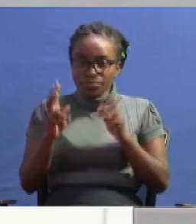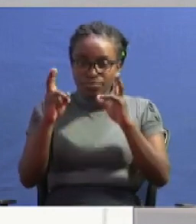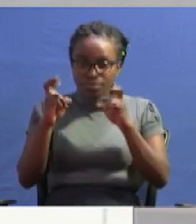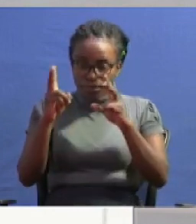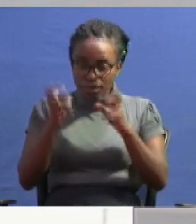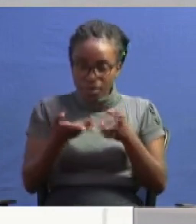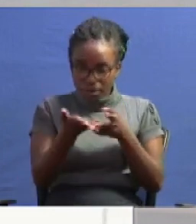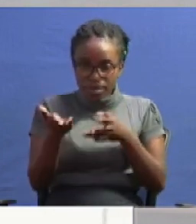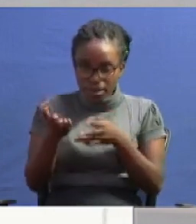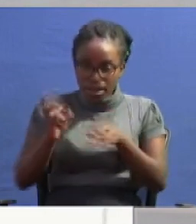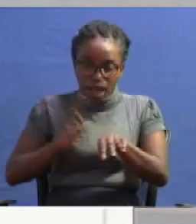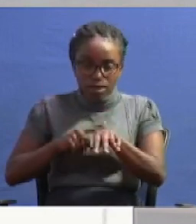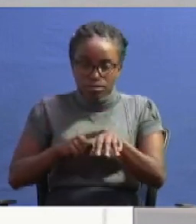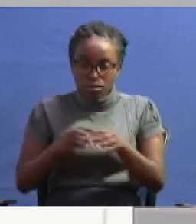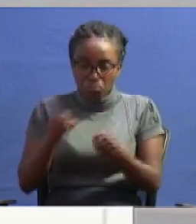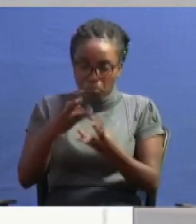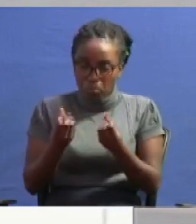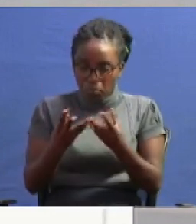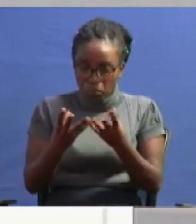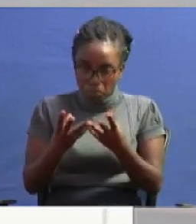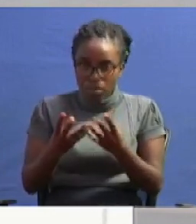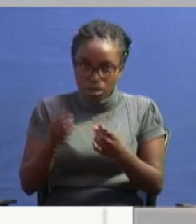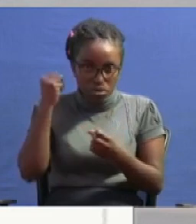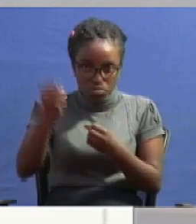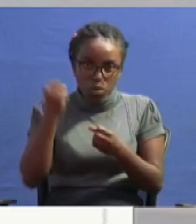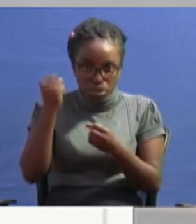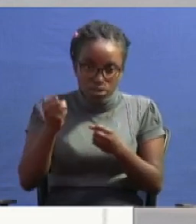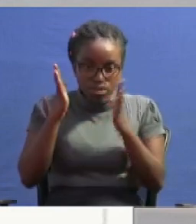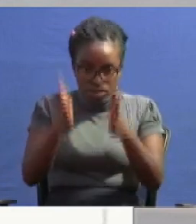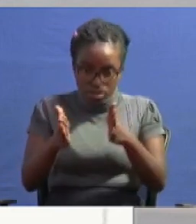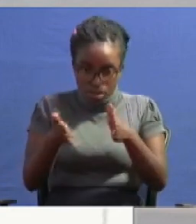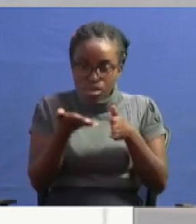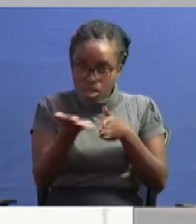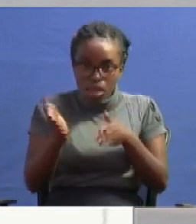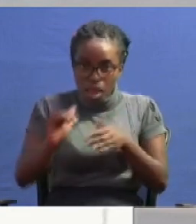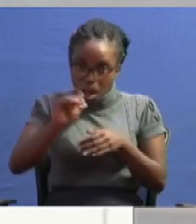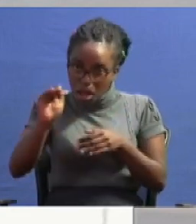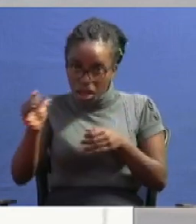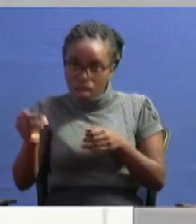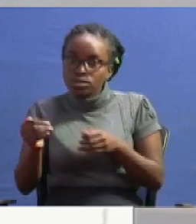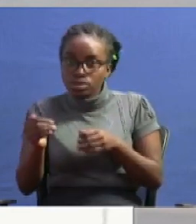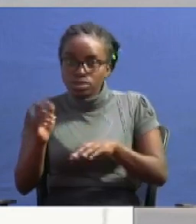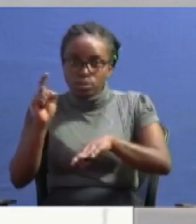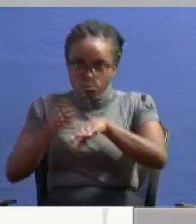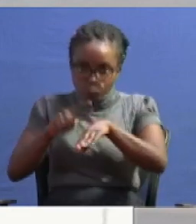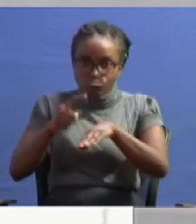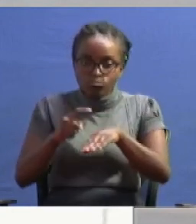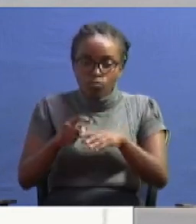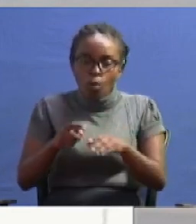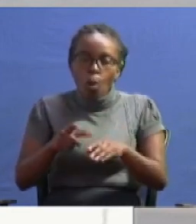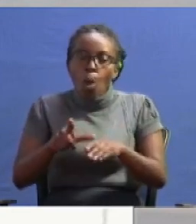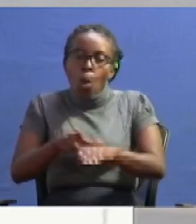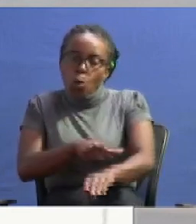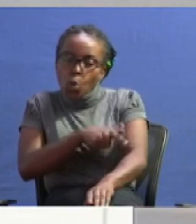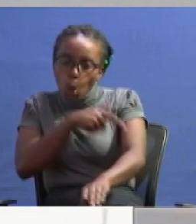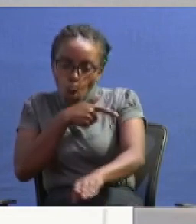the flesh of many politicians in this country. It has really touched others on the wrong nerve. I'm talking about now the one man,